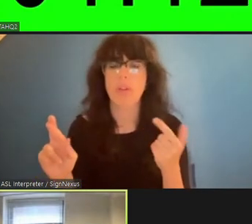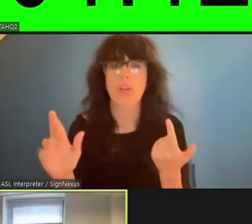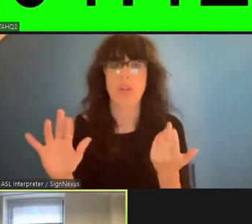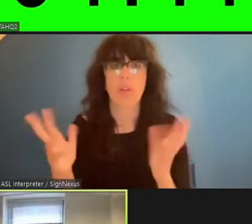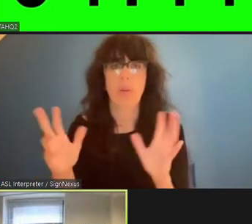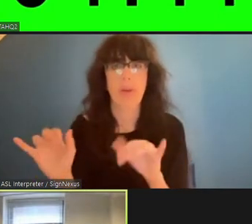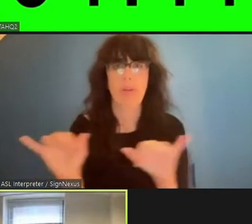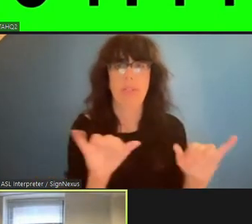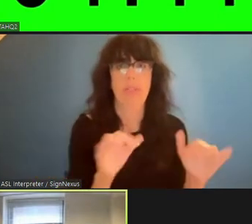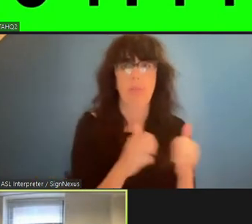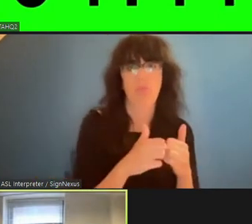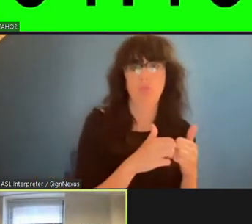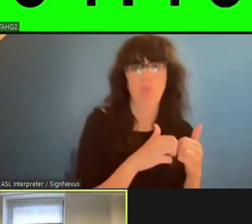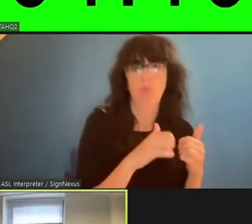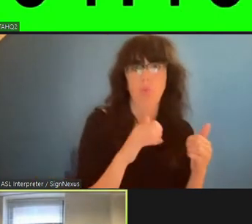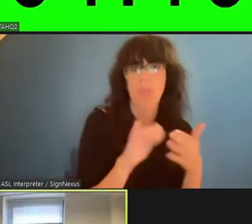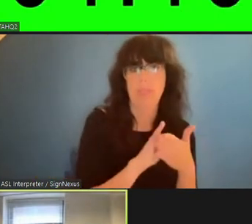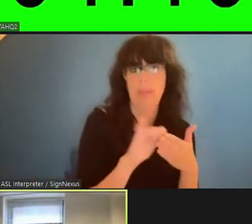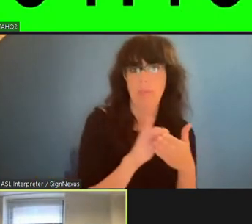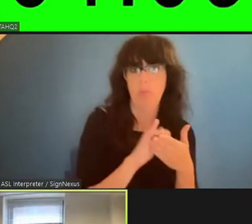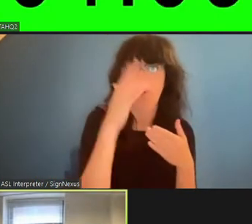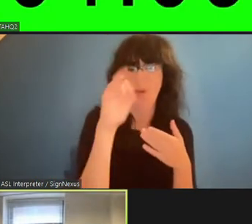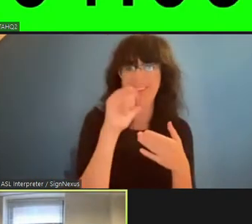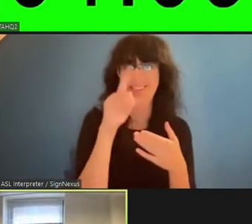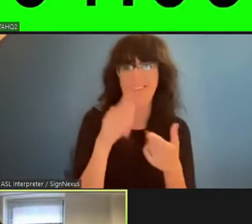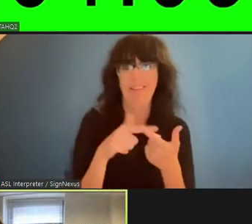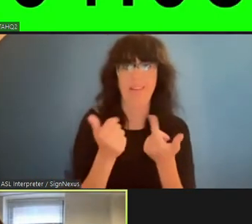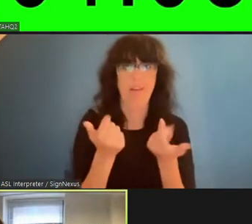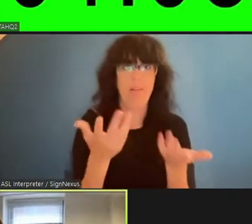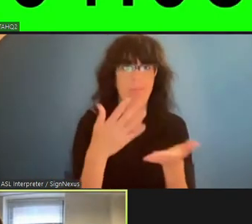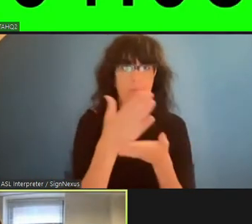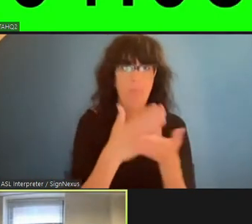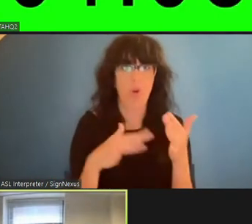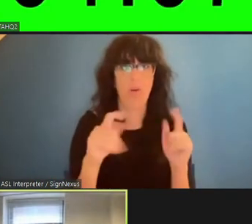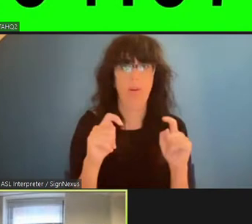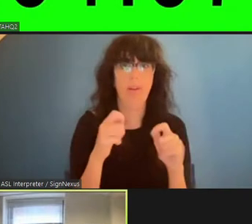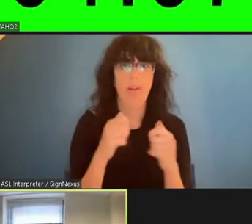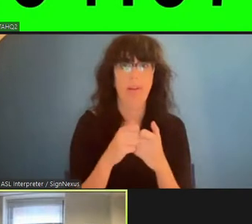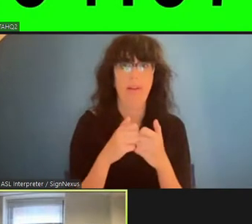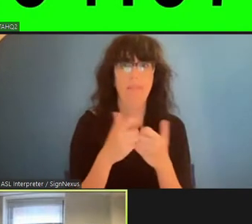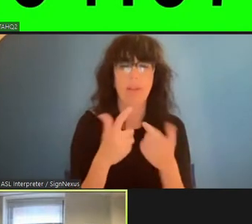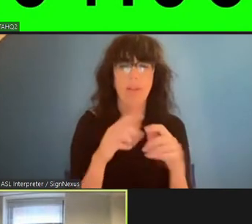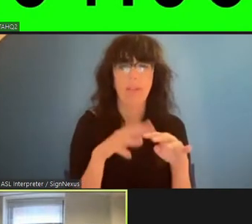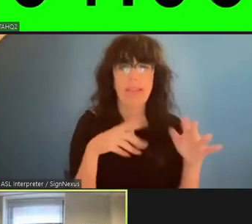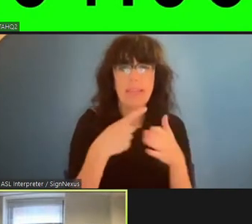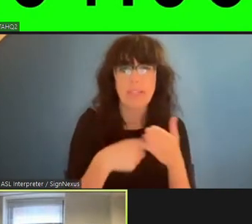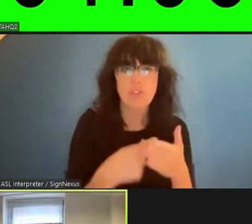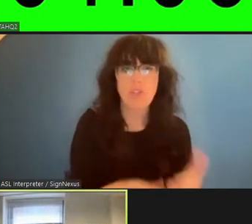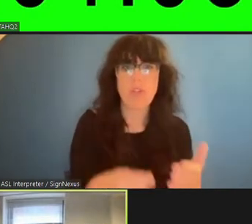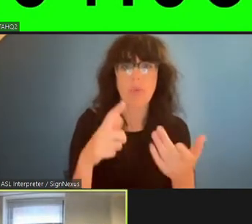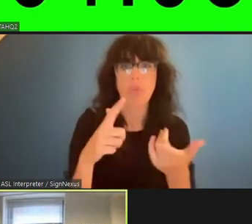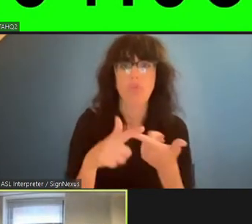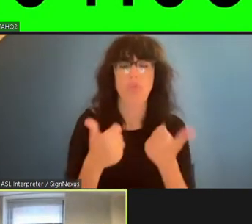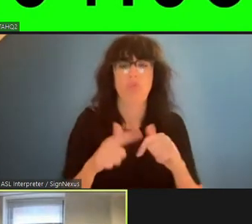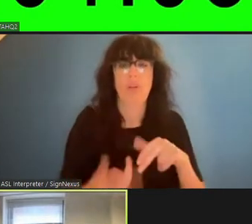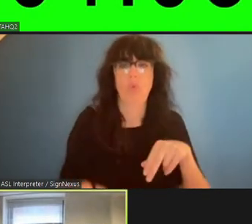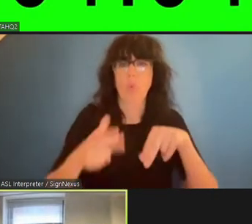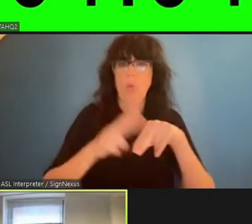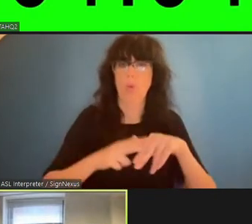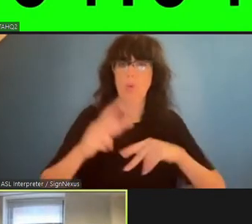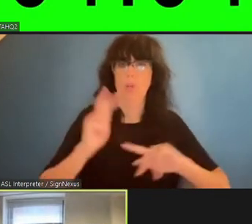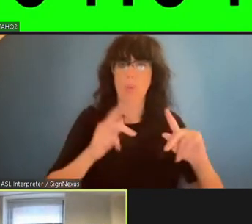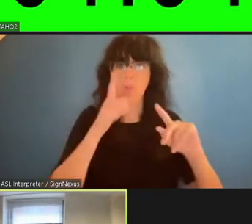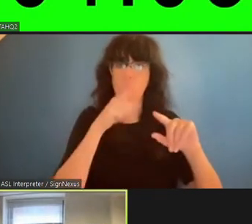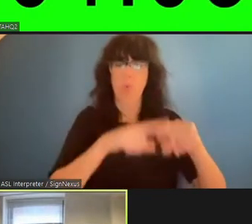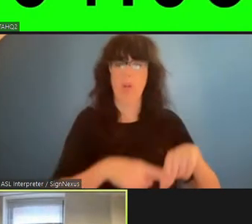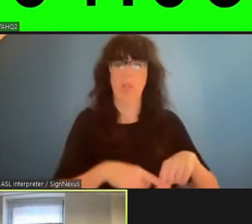why haven't those plans been presented as part of the overall congestion pricing with the goal of decreasing the number of people who are reliant on their